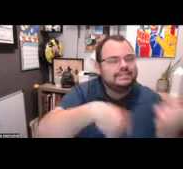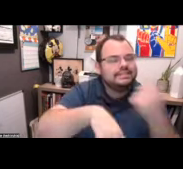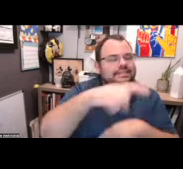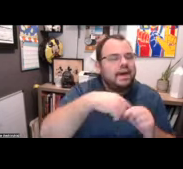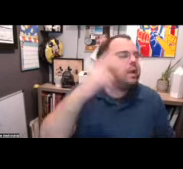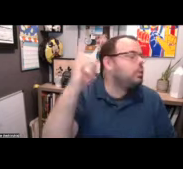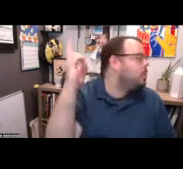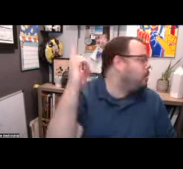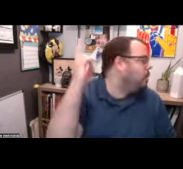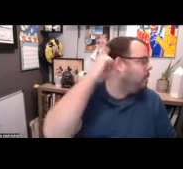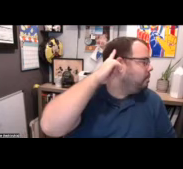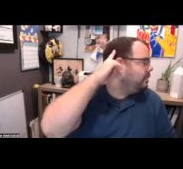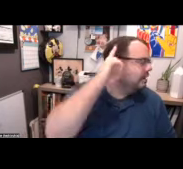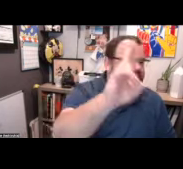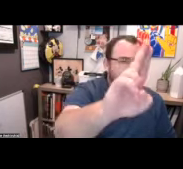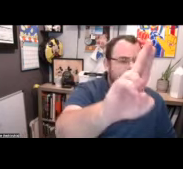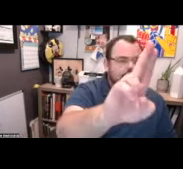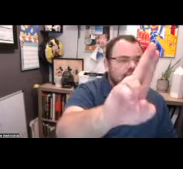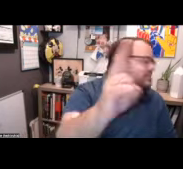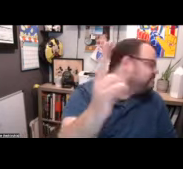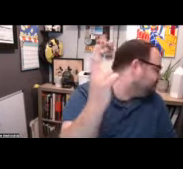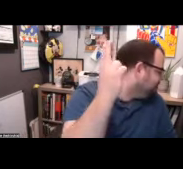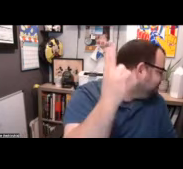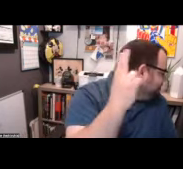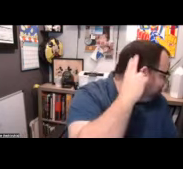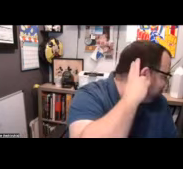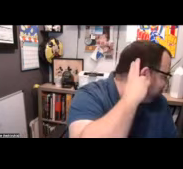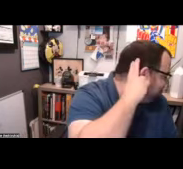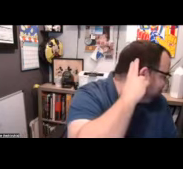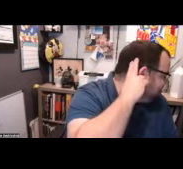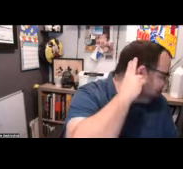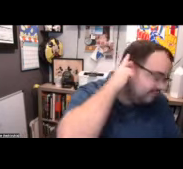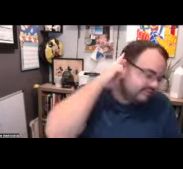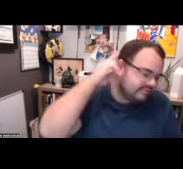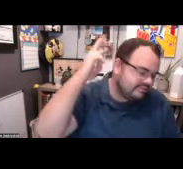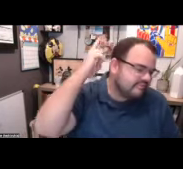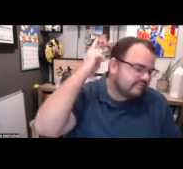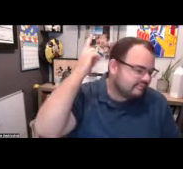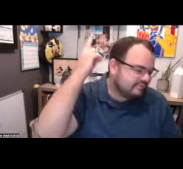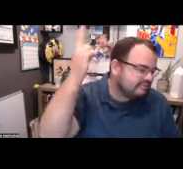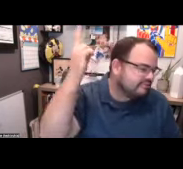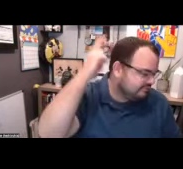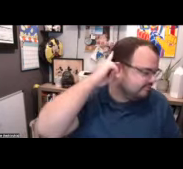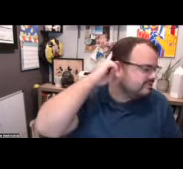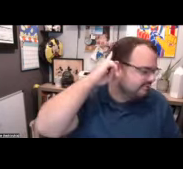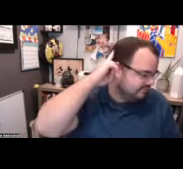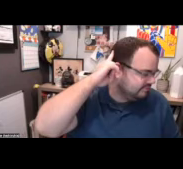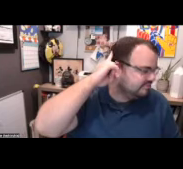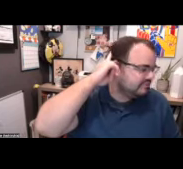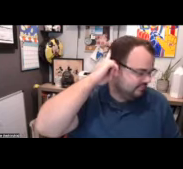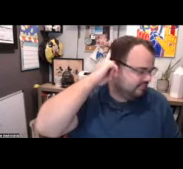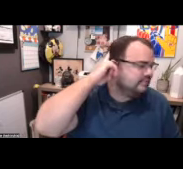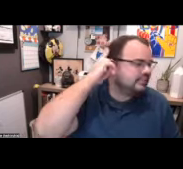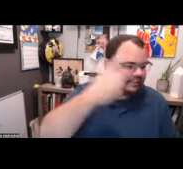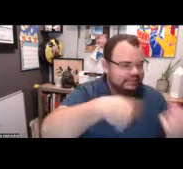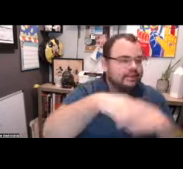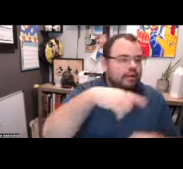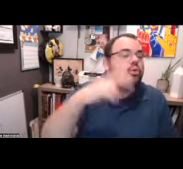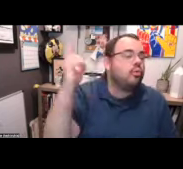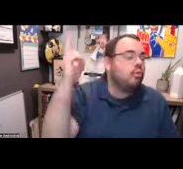Yes, a cochlear implant. This is how you sign it. Cochlear implant. Cochlear